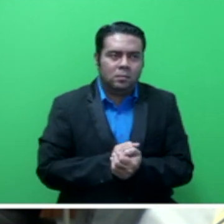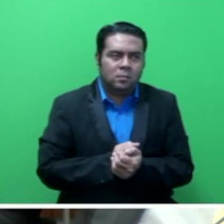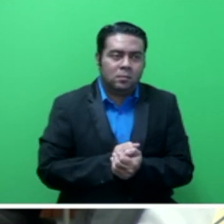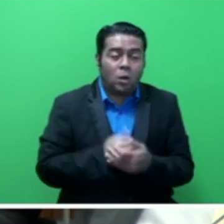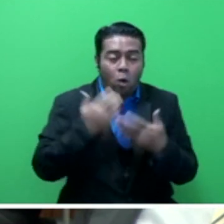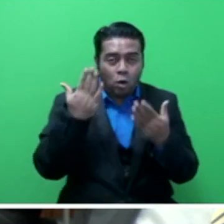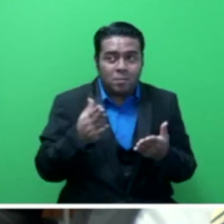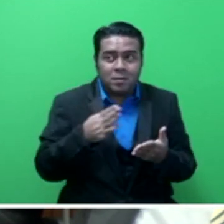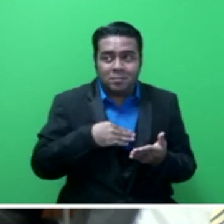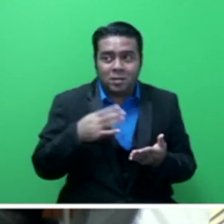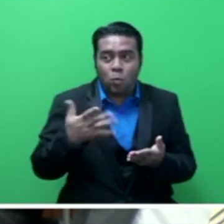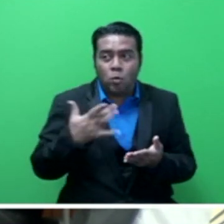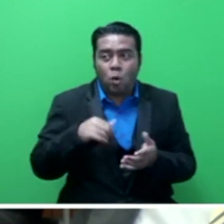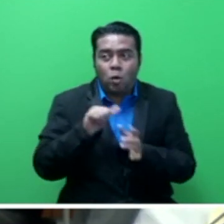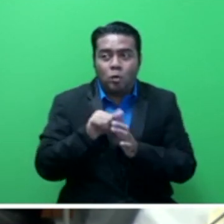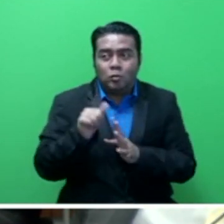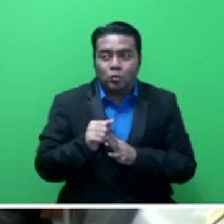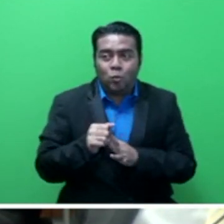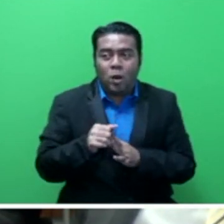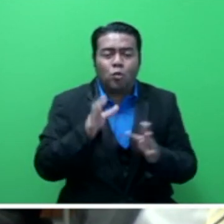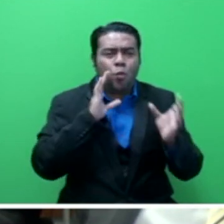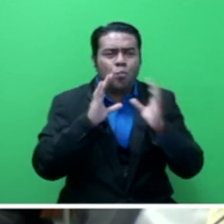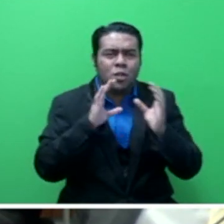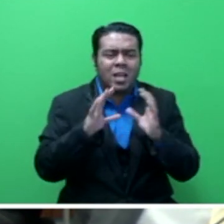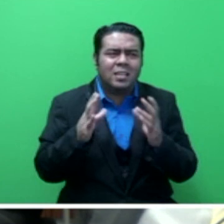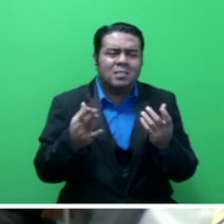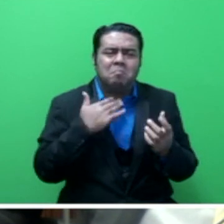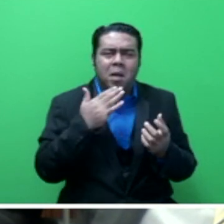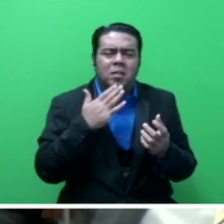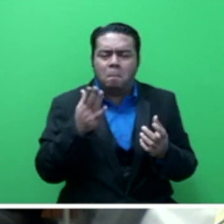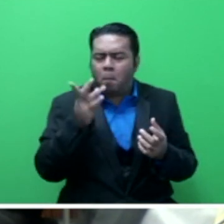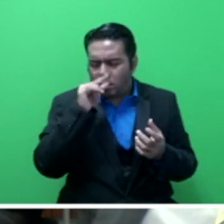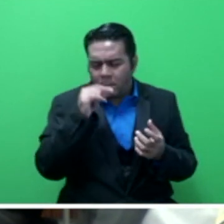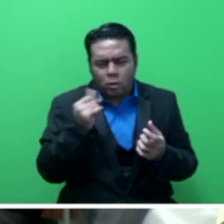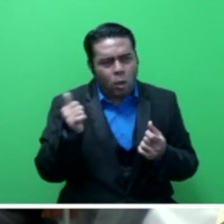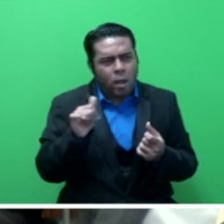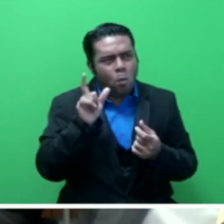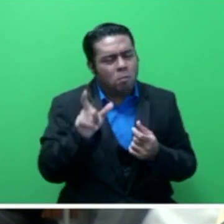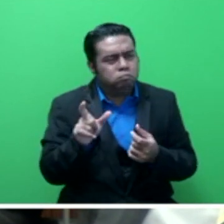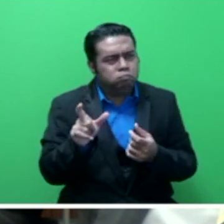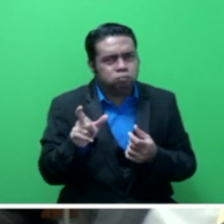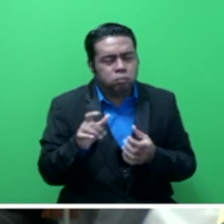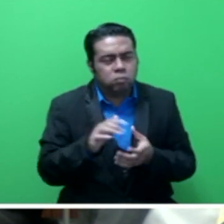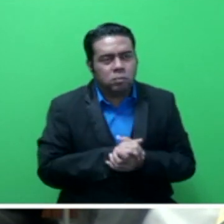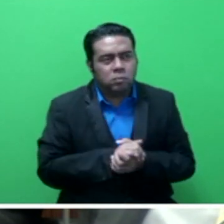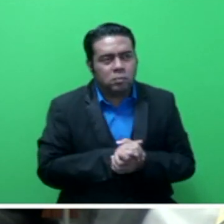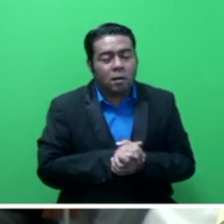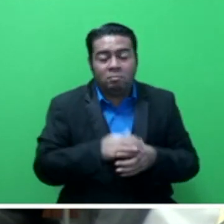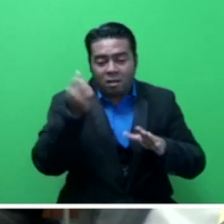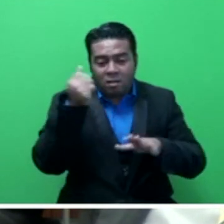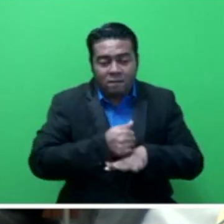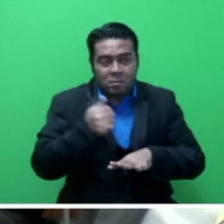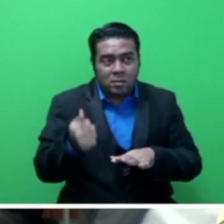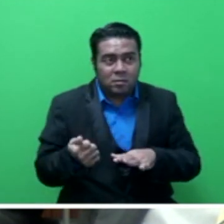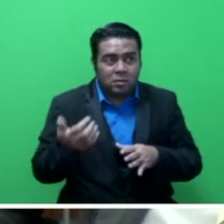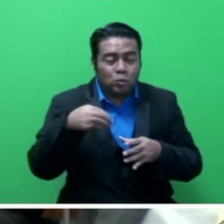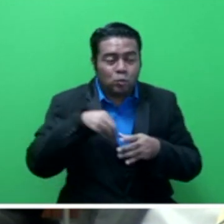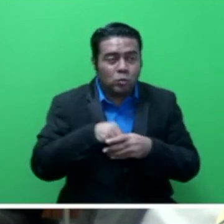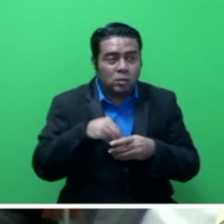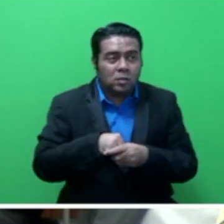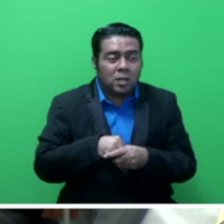Honorable Speaker, we also ensure to communicate as much as possible to everyone. We started doing it. The government pages, including the